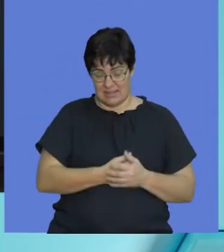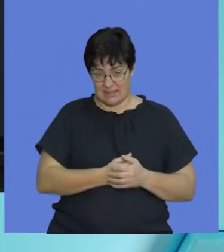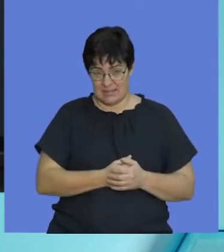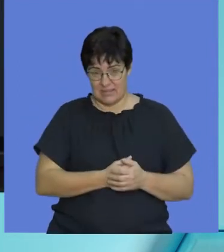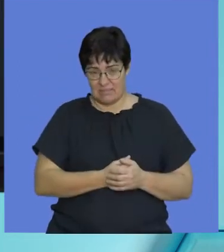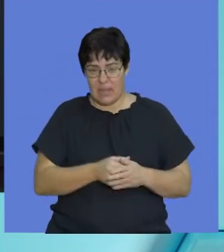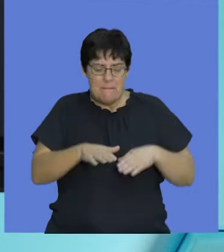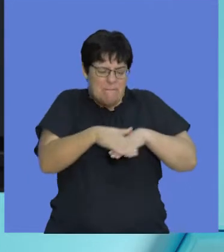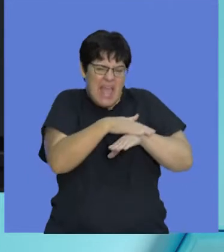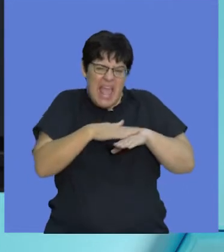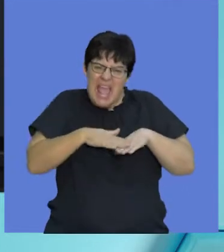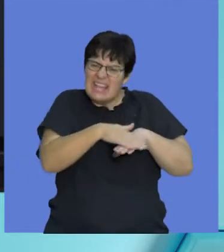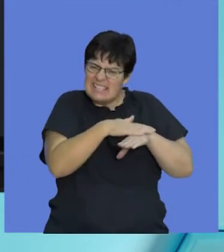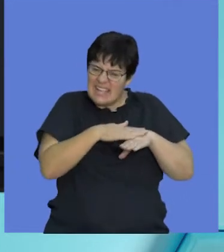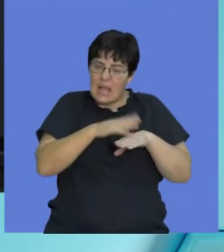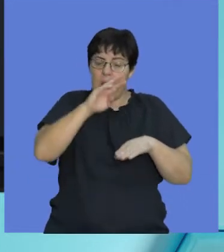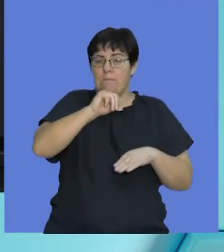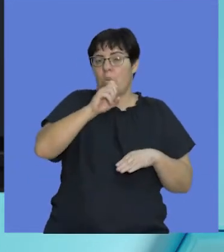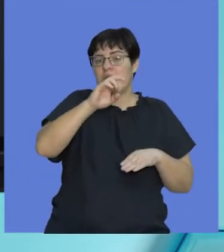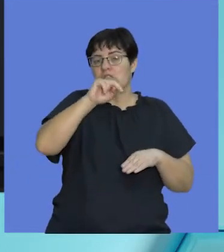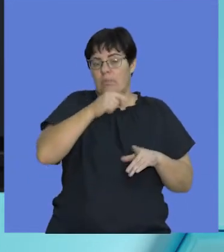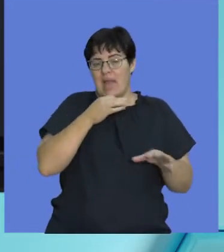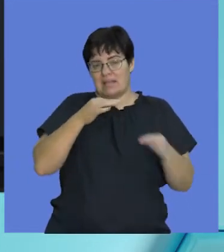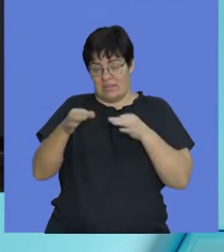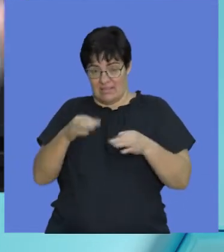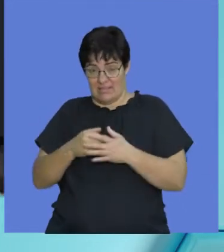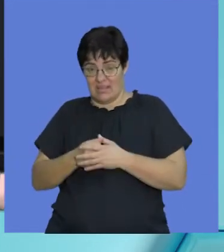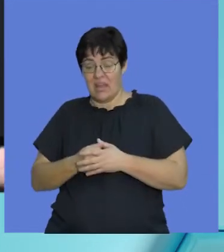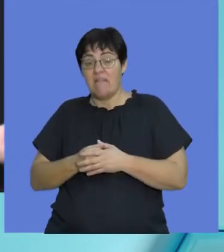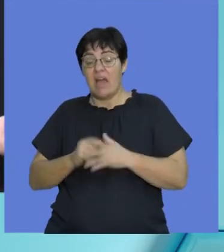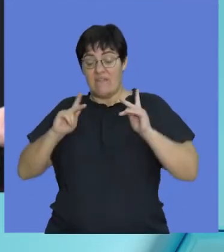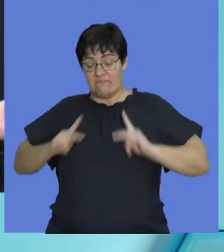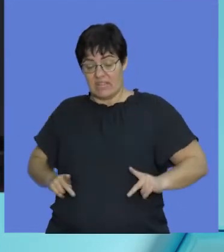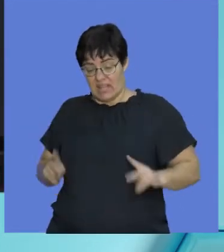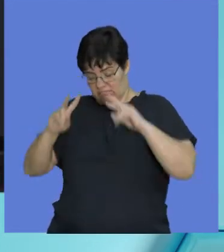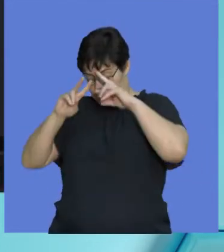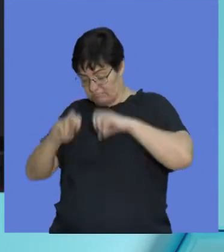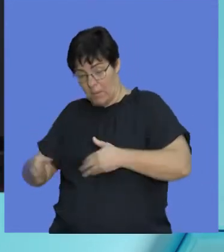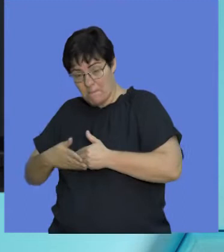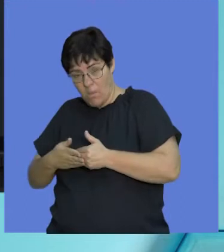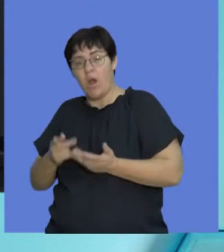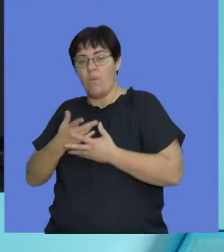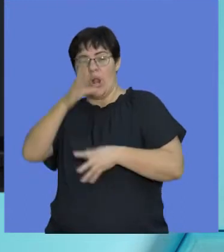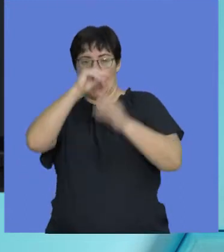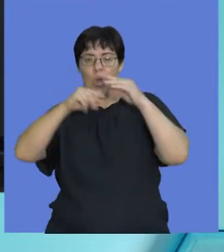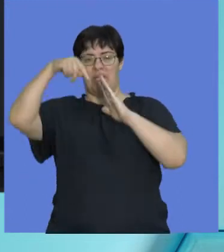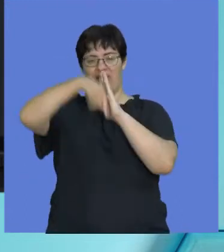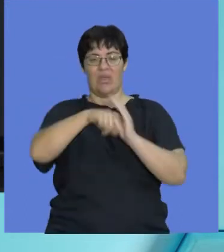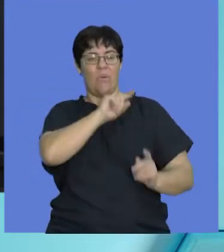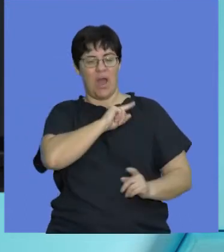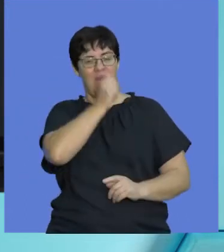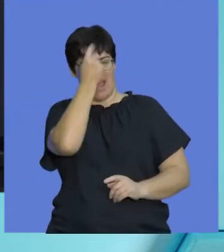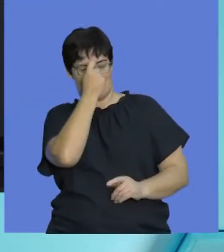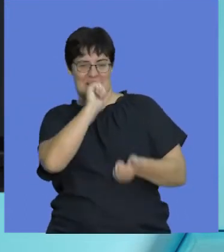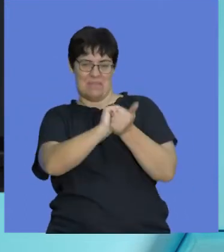trying to get the basic foundation of momentum. If you study physics further, then you'll do all the other stuff, because then you've